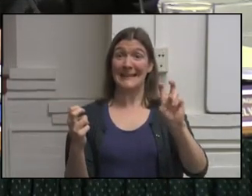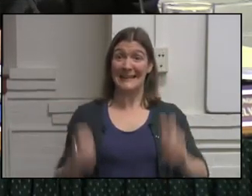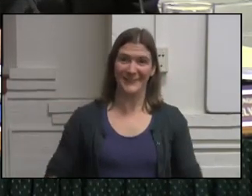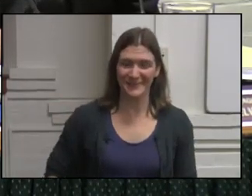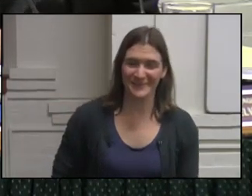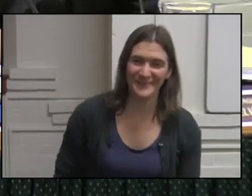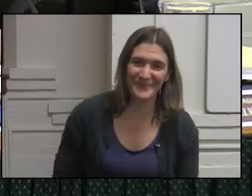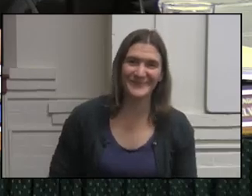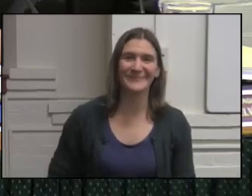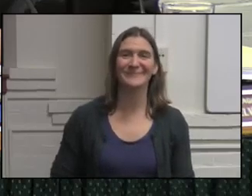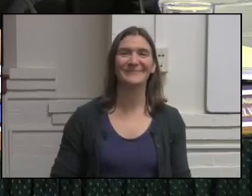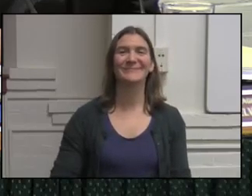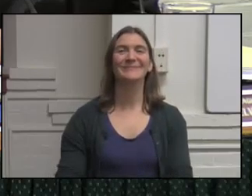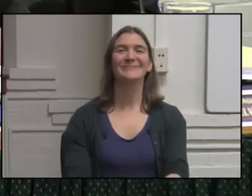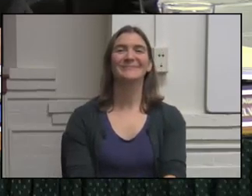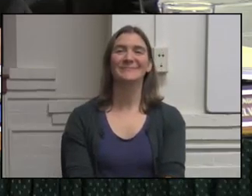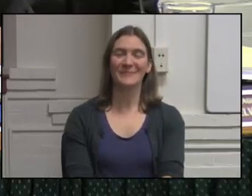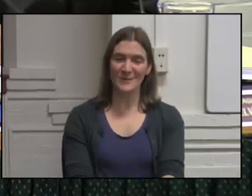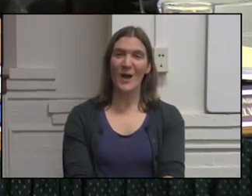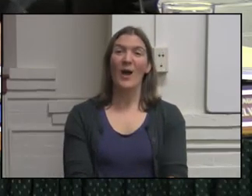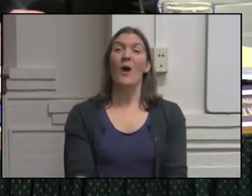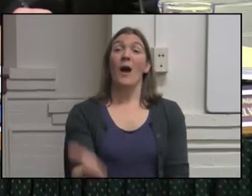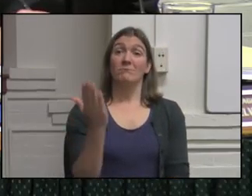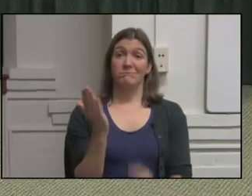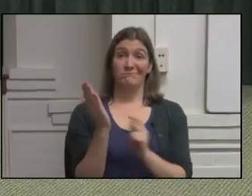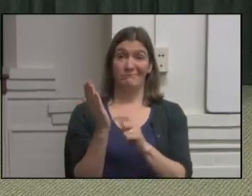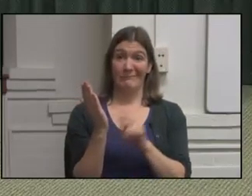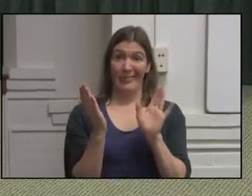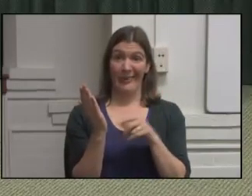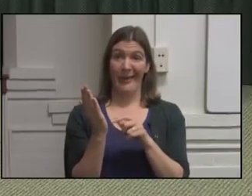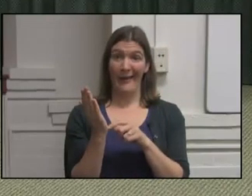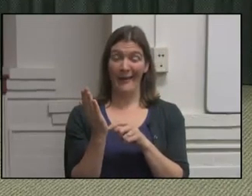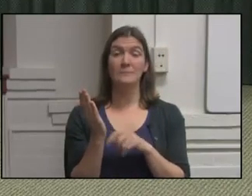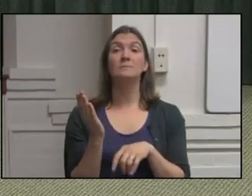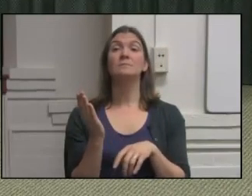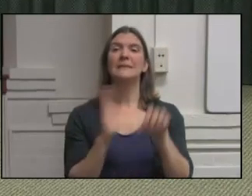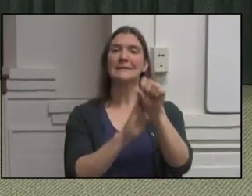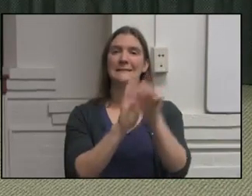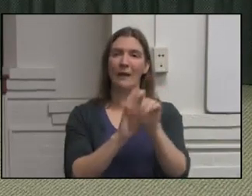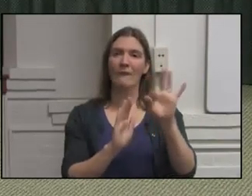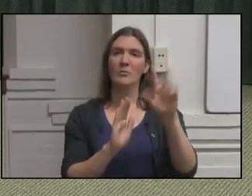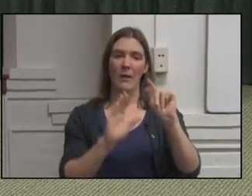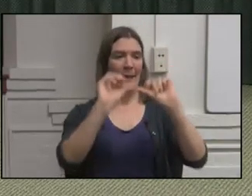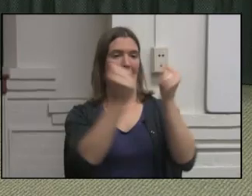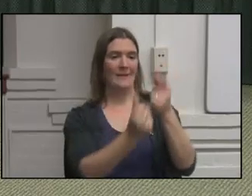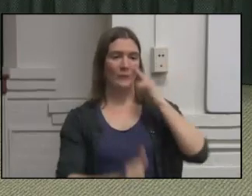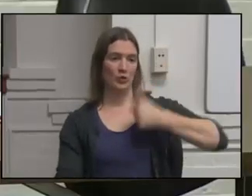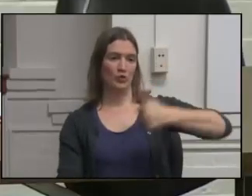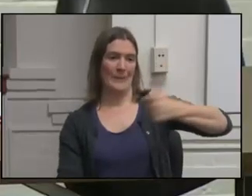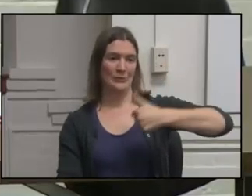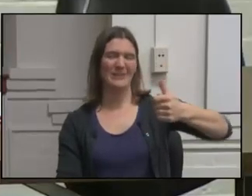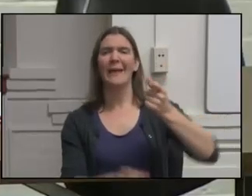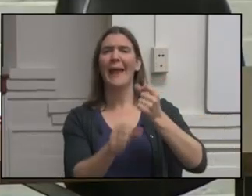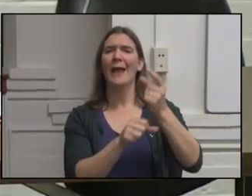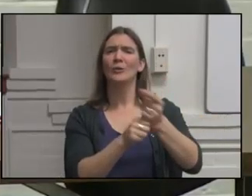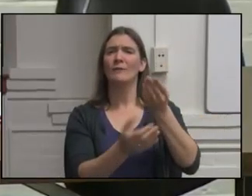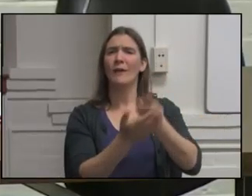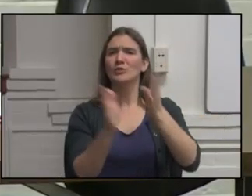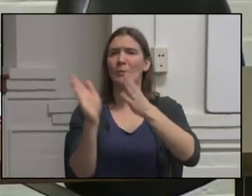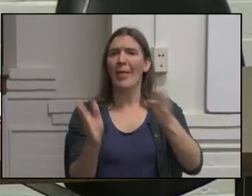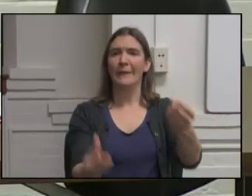Steve Barrett. So what you have before you is the State of Vermont Agency of Transportation annual